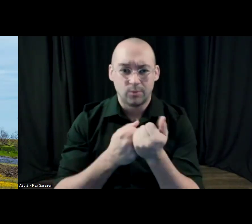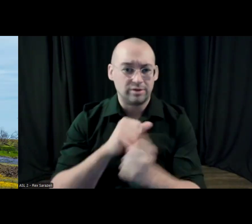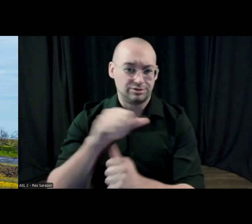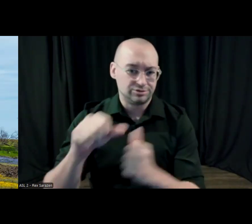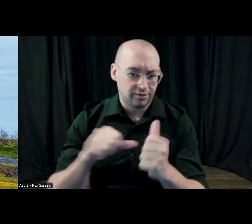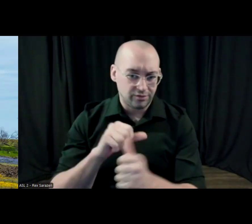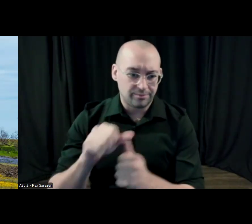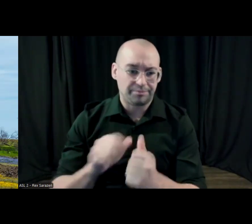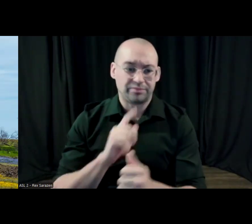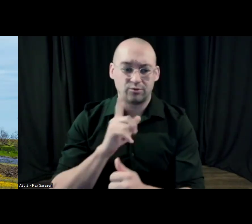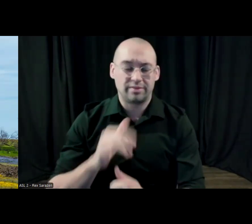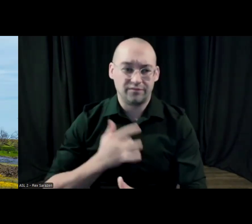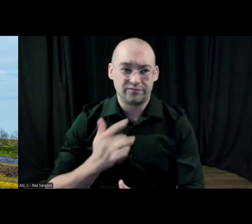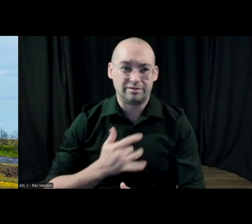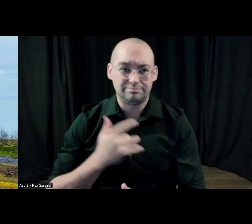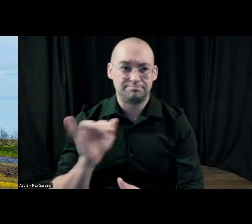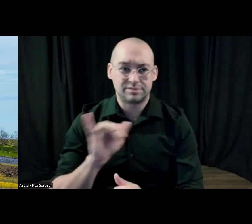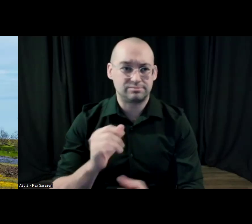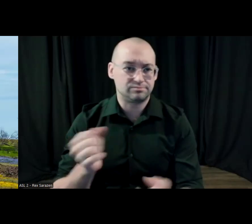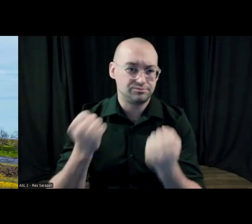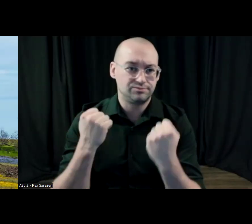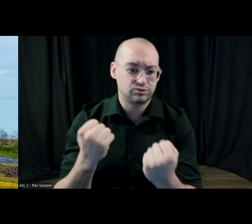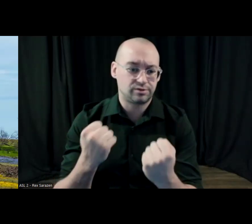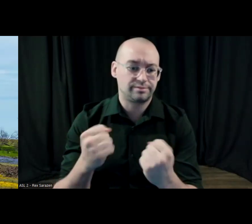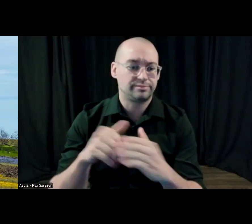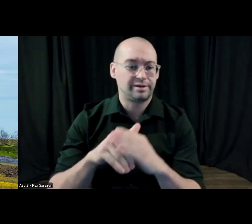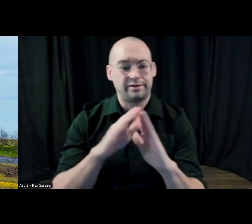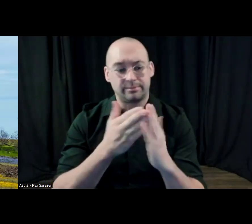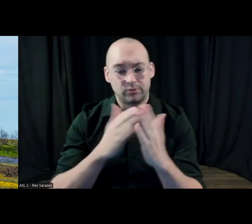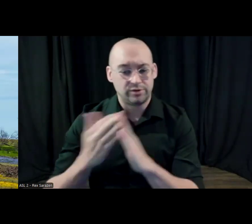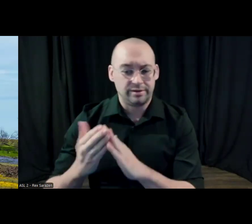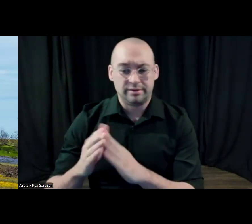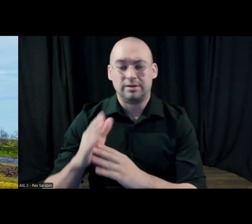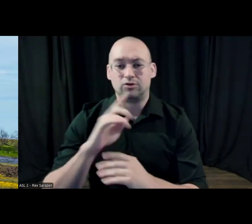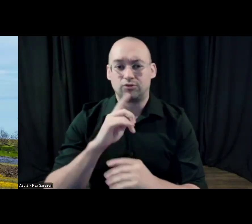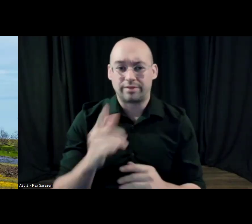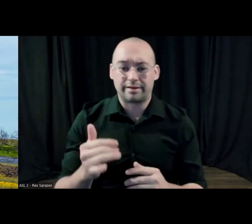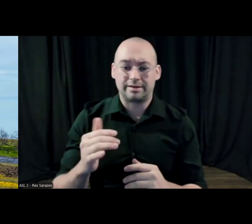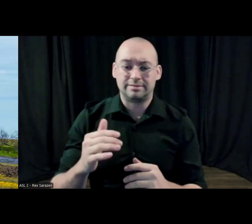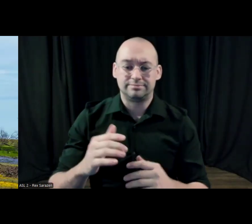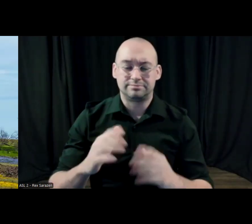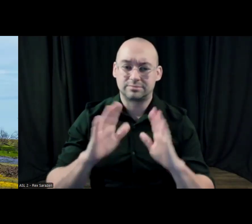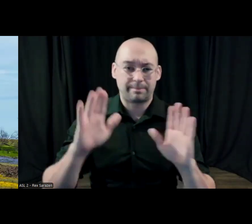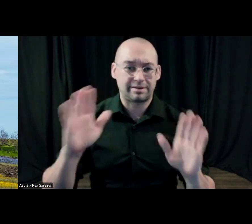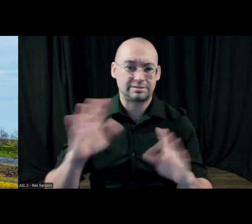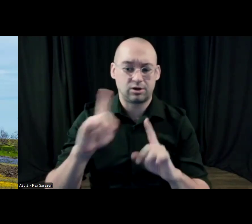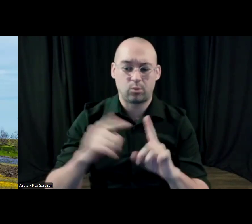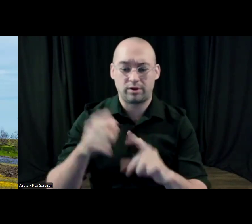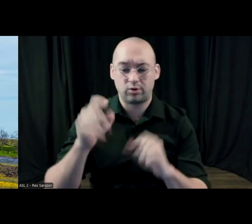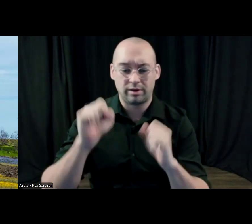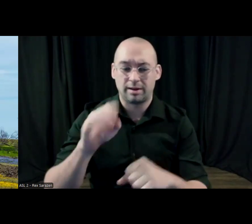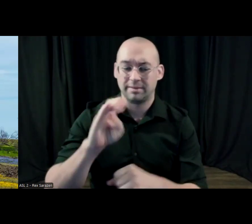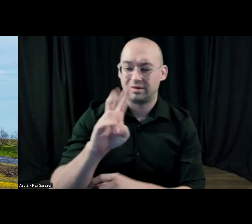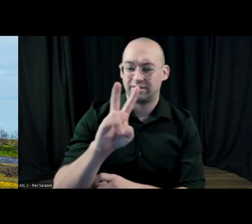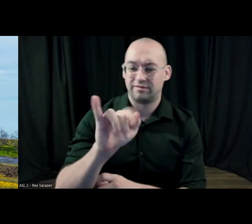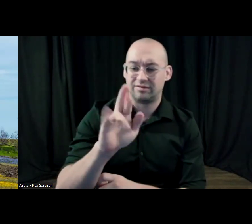really felt very strong in community, and it's incredible when you can be virtual and feel